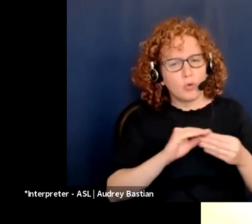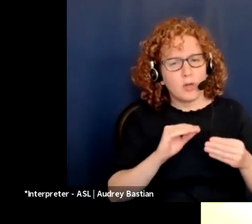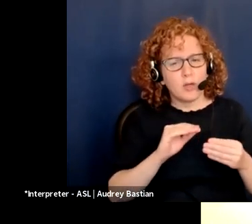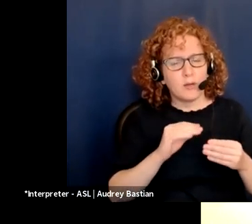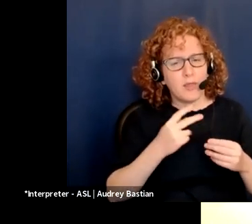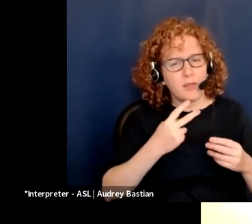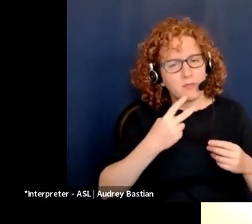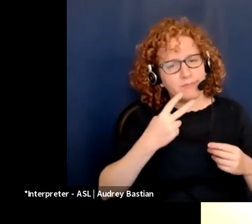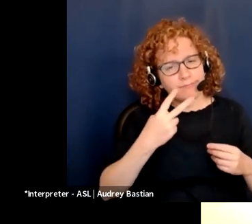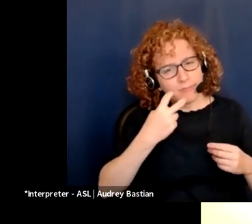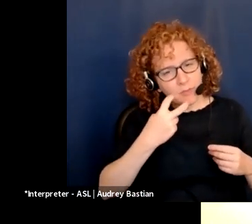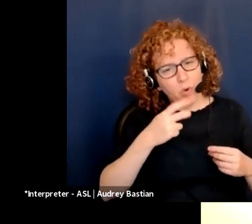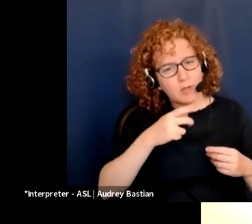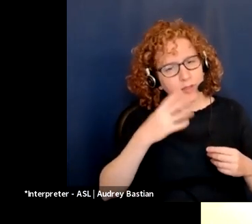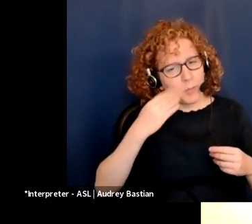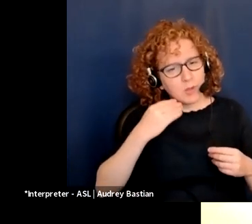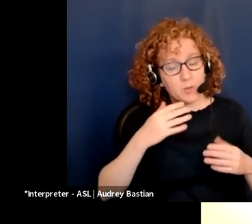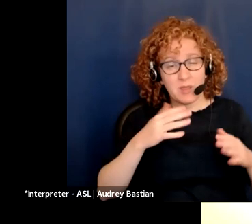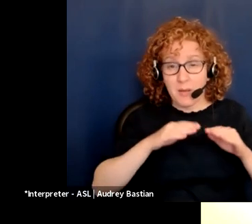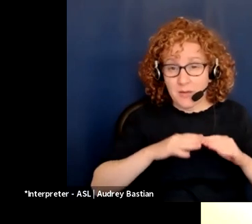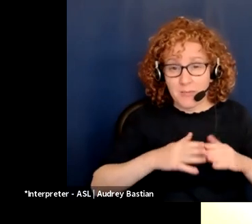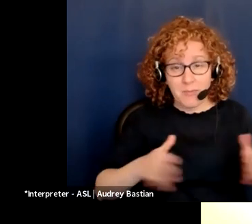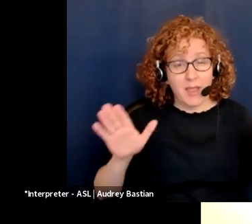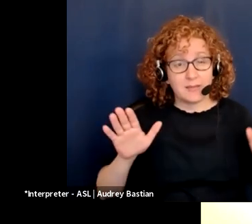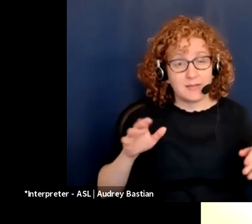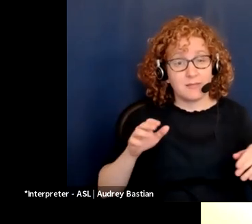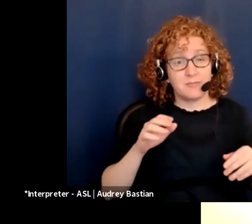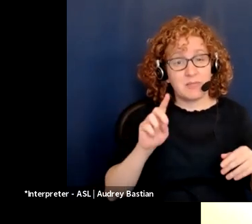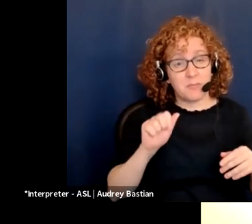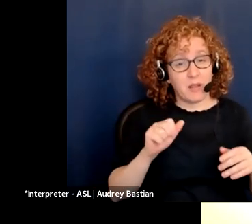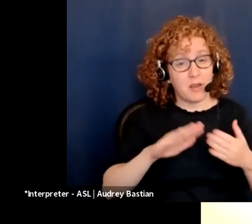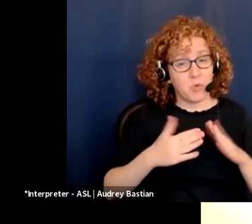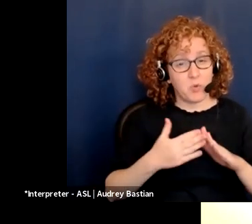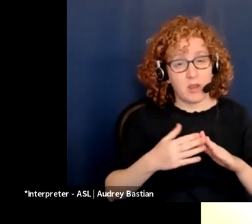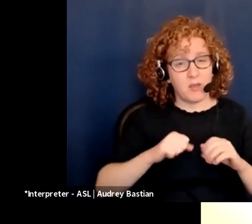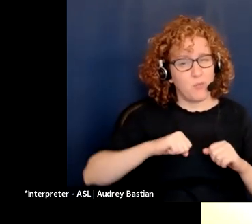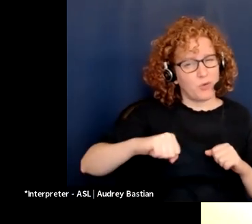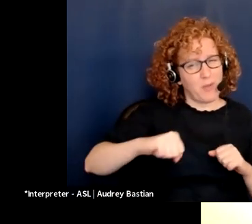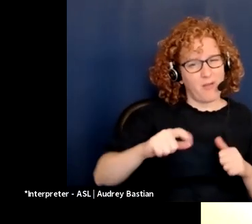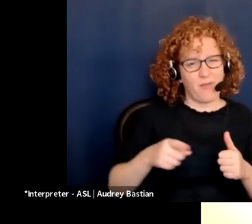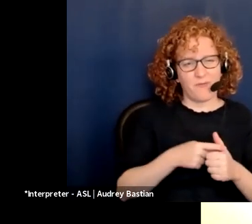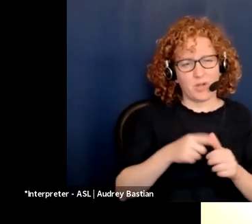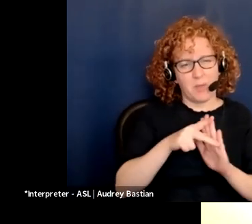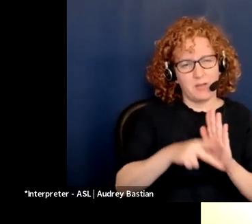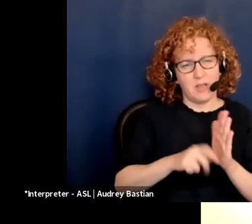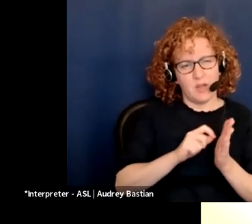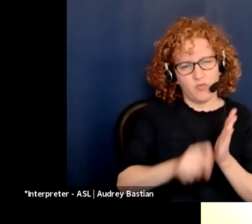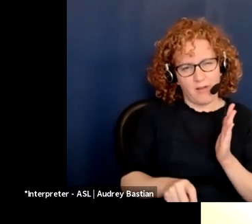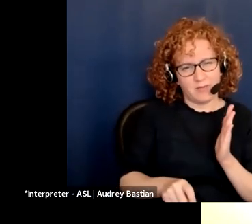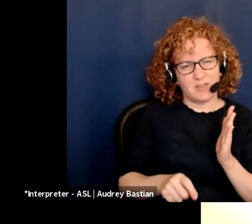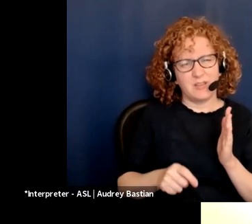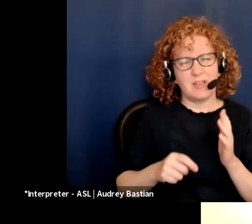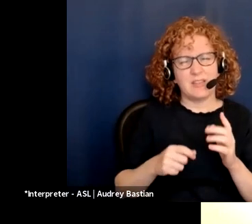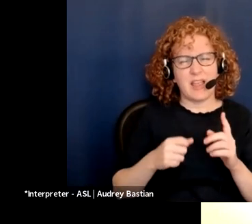you experienced when the mass disability community pushed back on that first policy draft made me think about advocacy